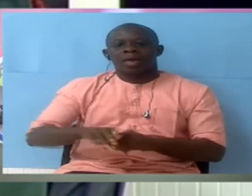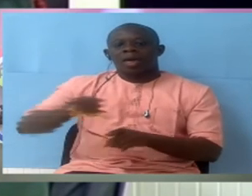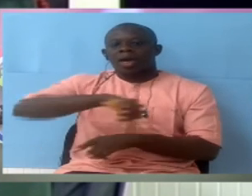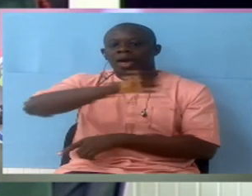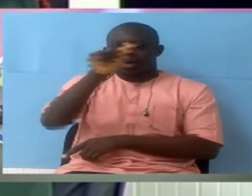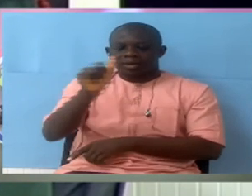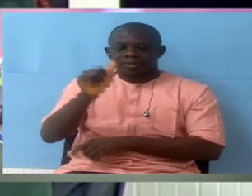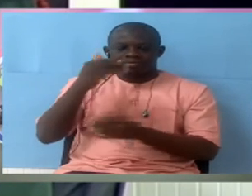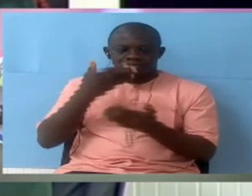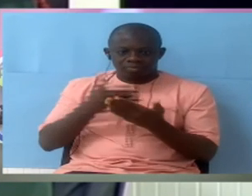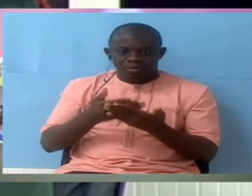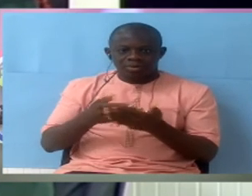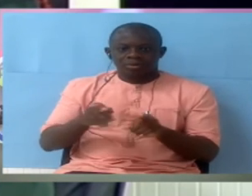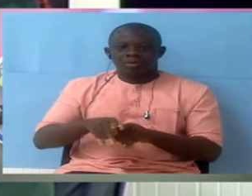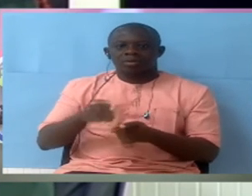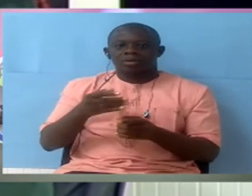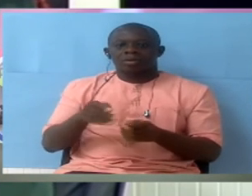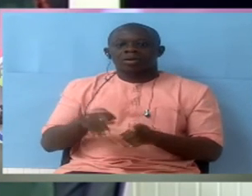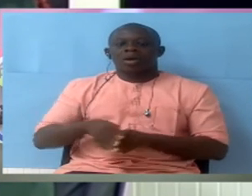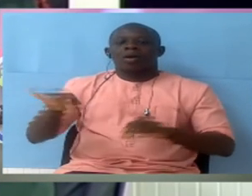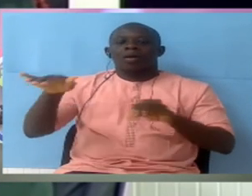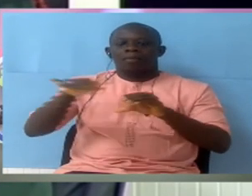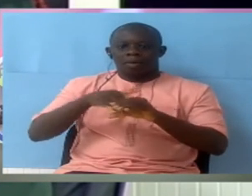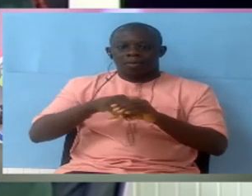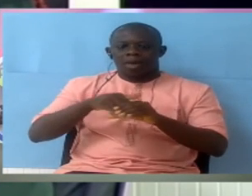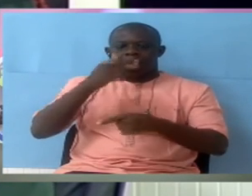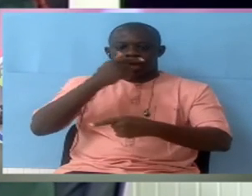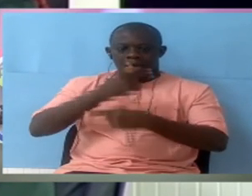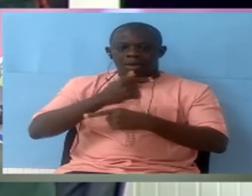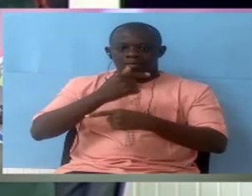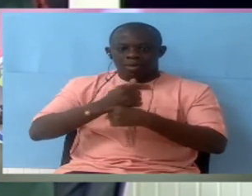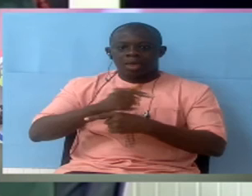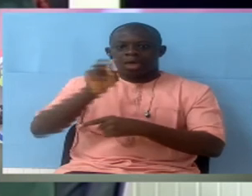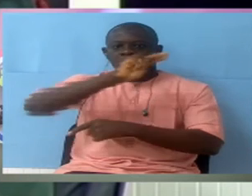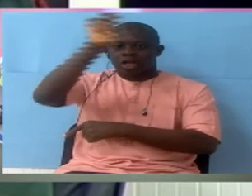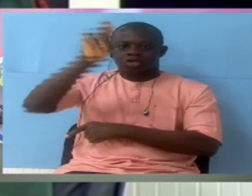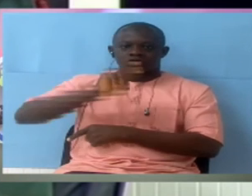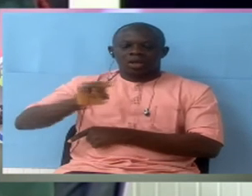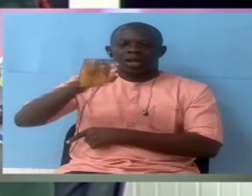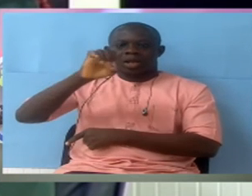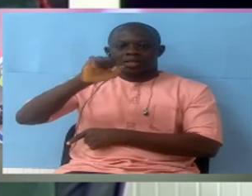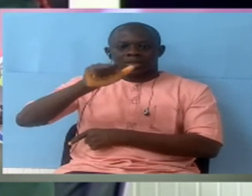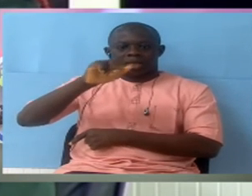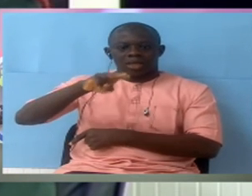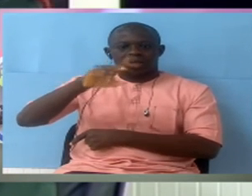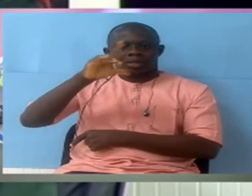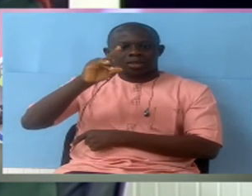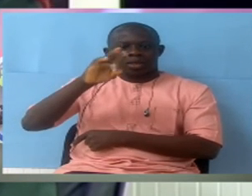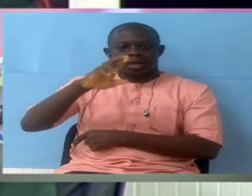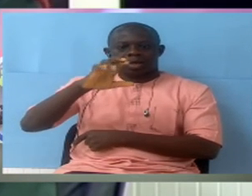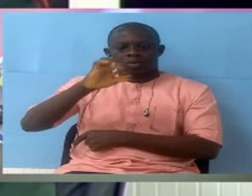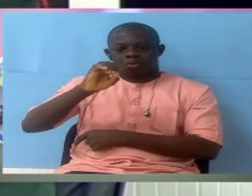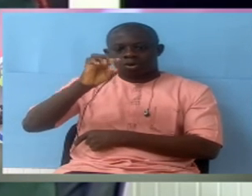then enlist in the Gambia National Gendarmerie in